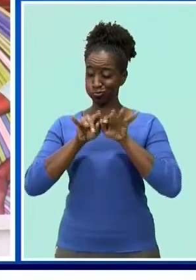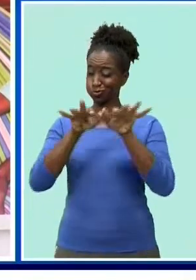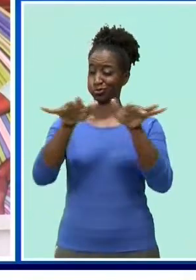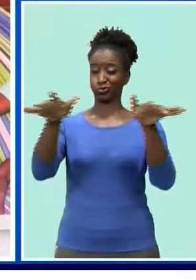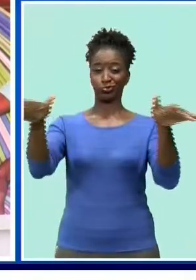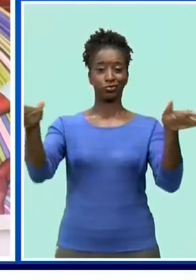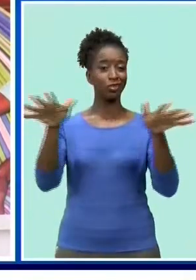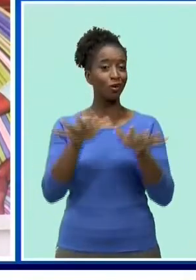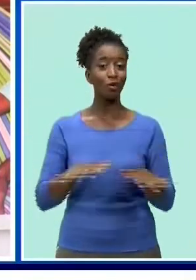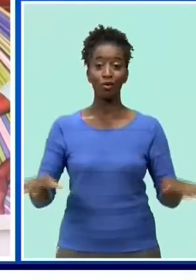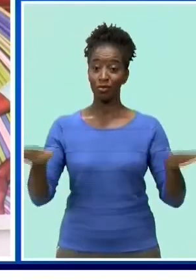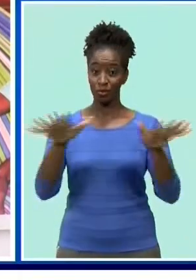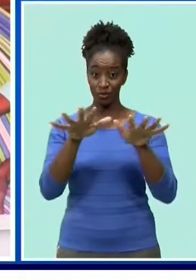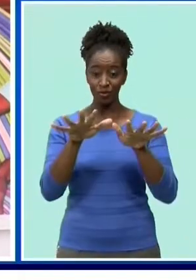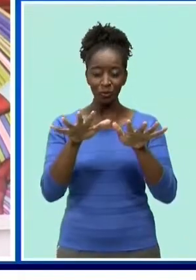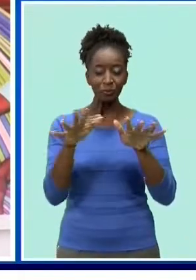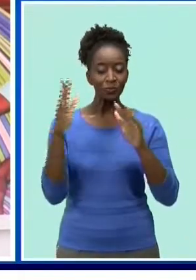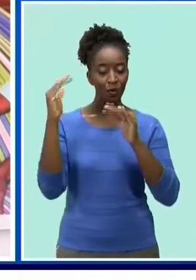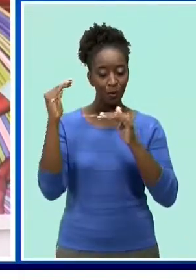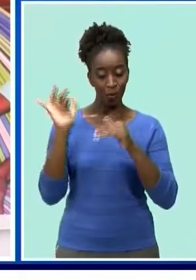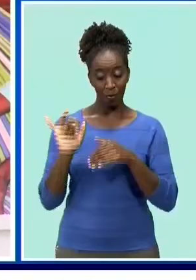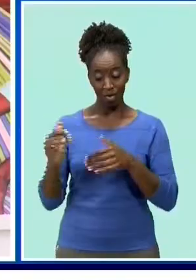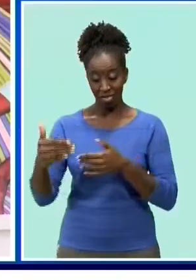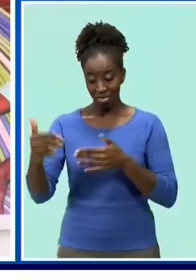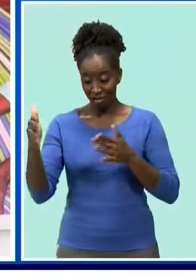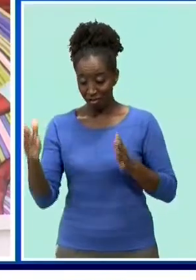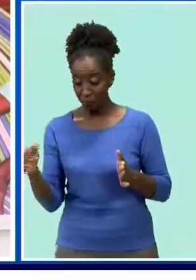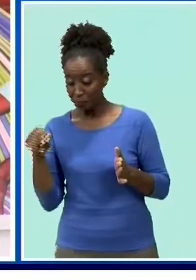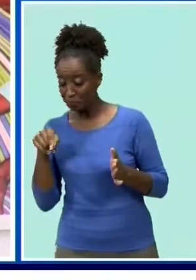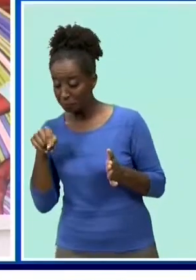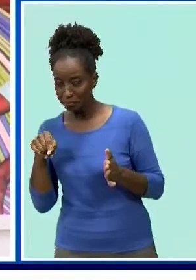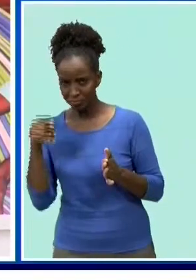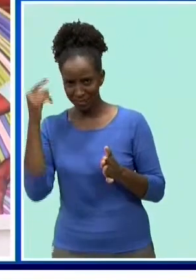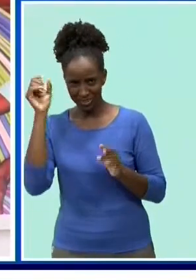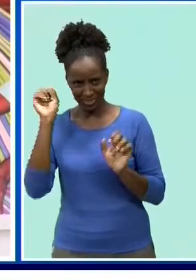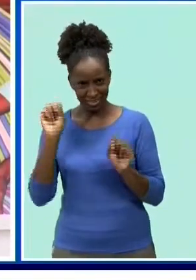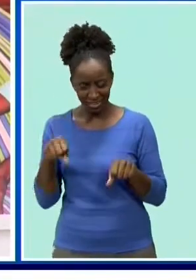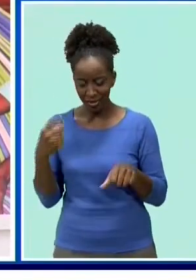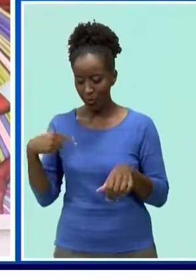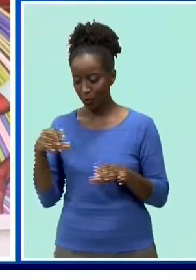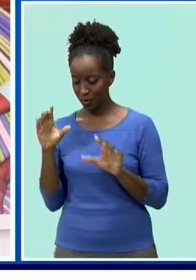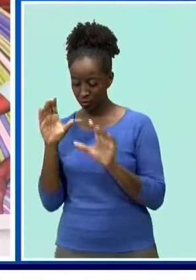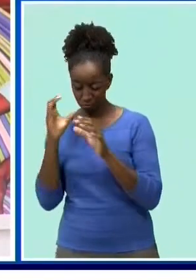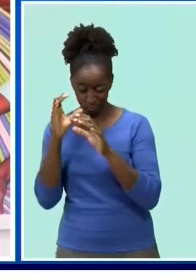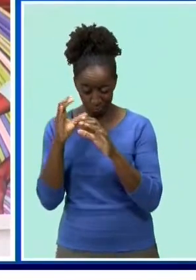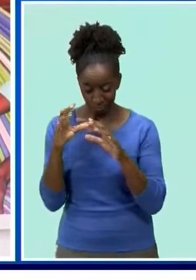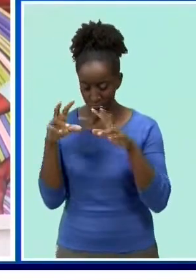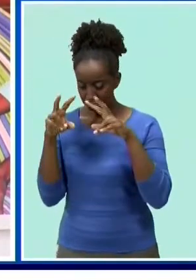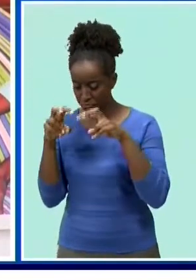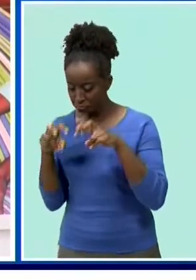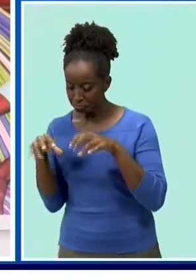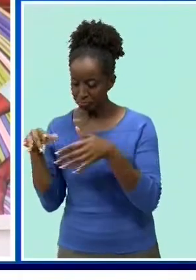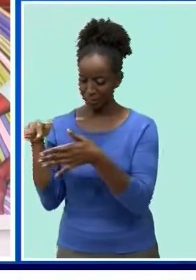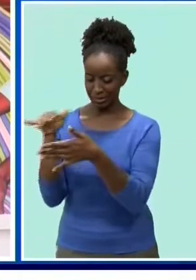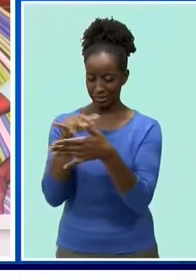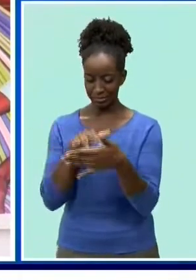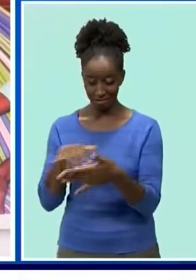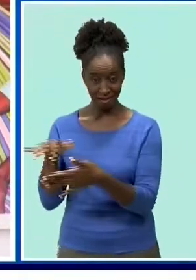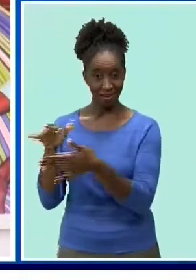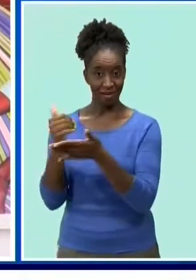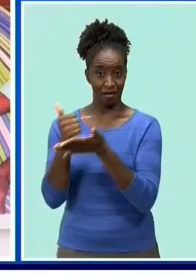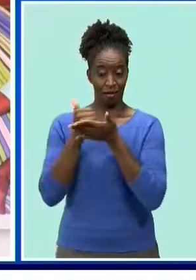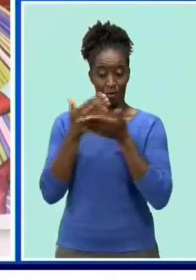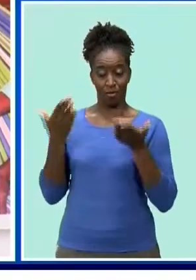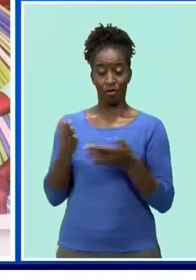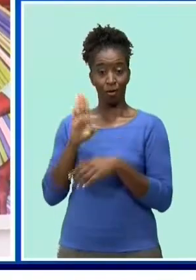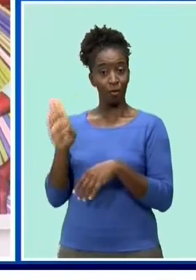by having the insectary here and the training that is going to be provided, that not only our country, but our neighbors would also be able to